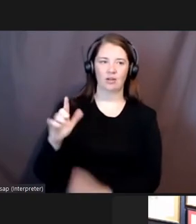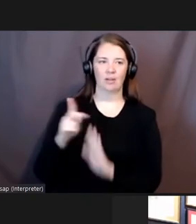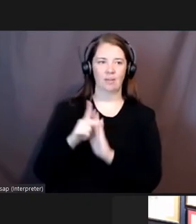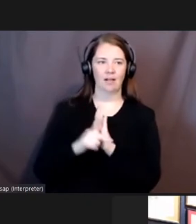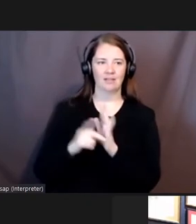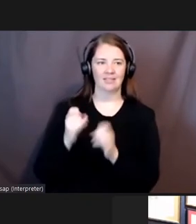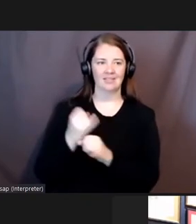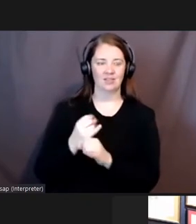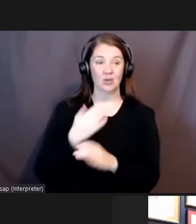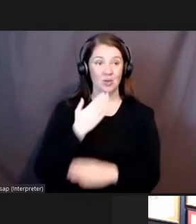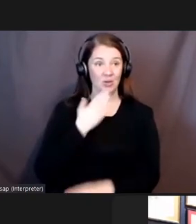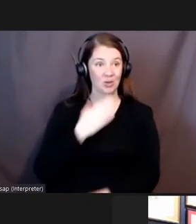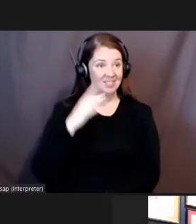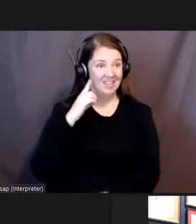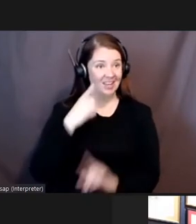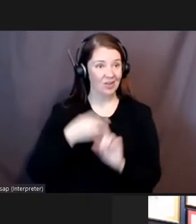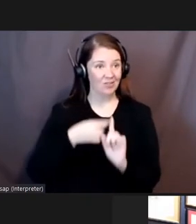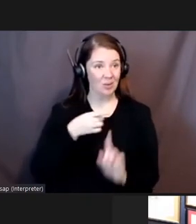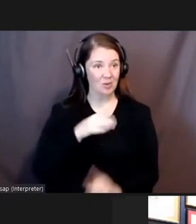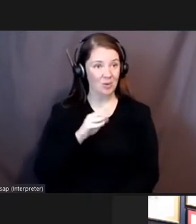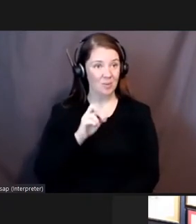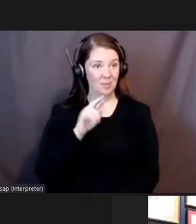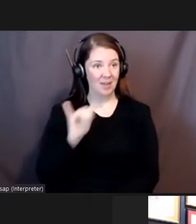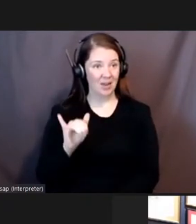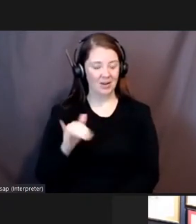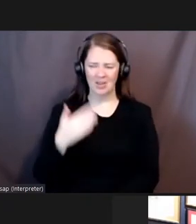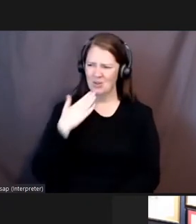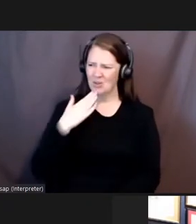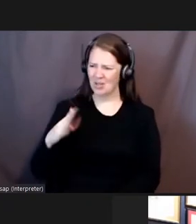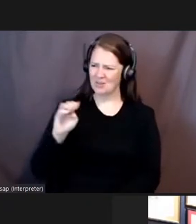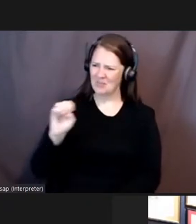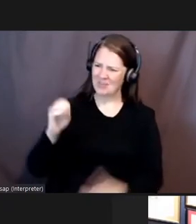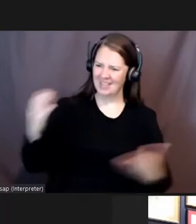Good to hear from you, Barry. Good to be here.